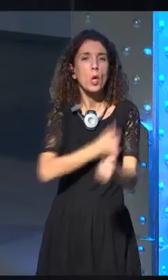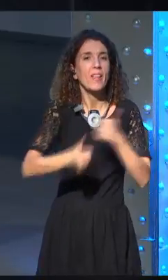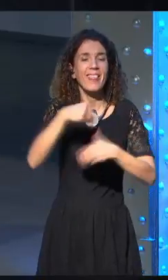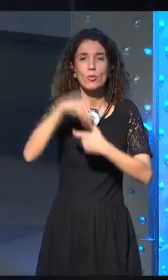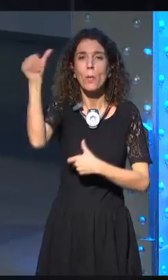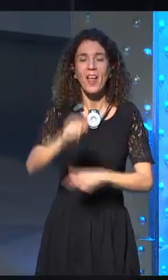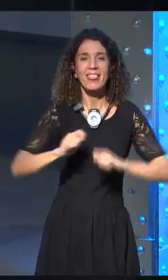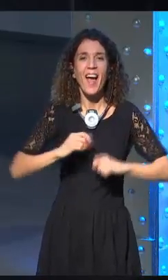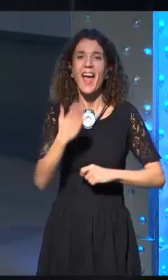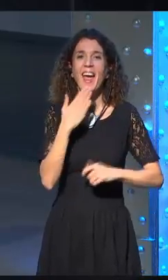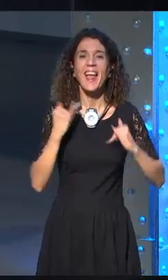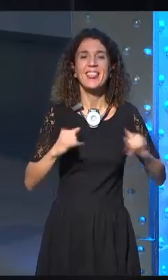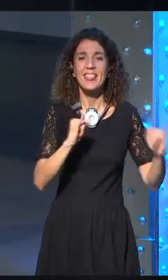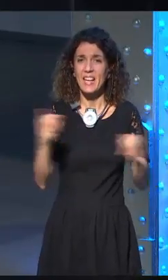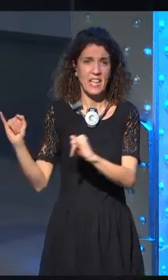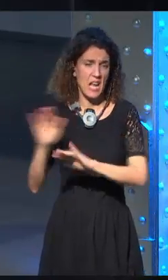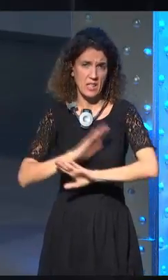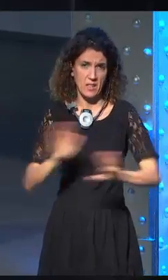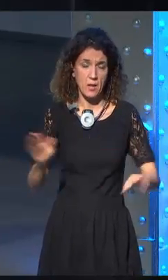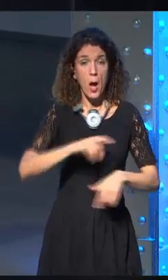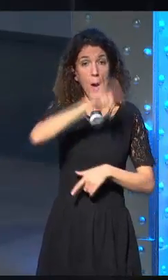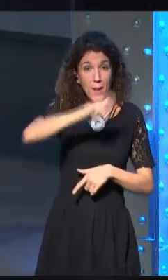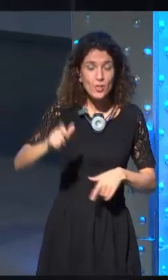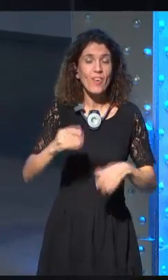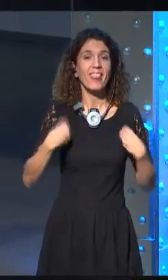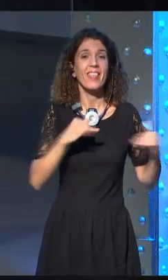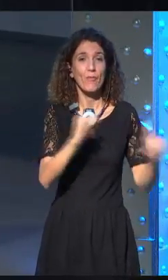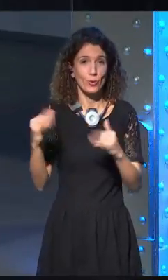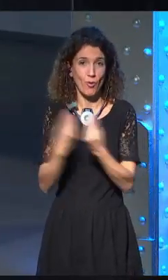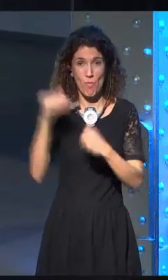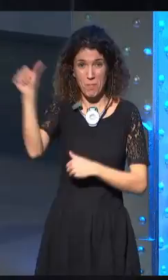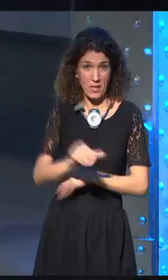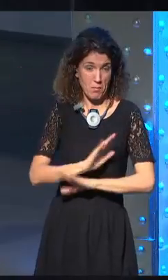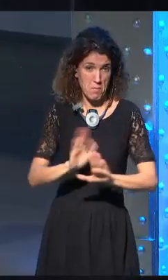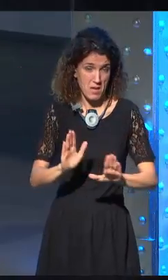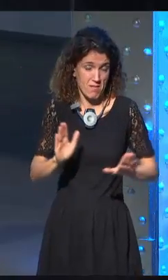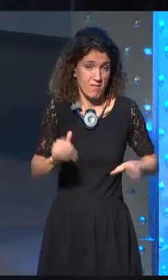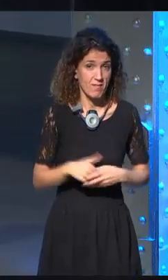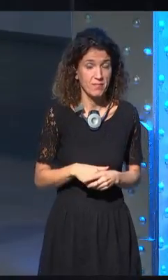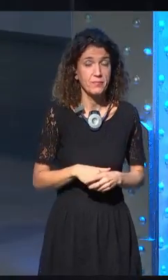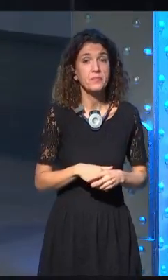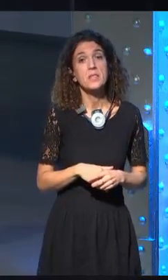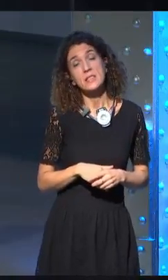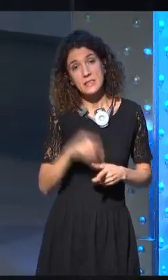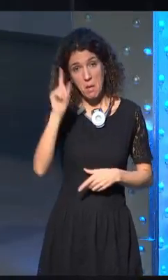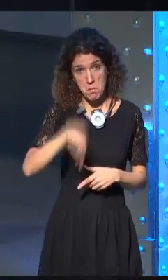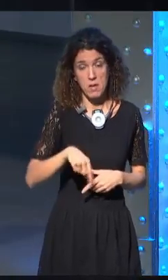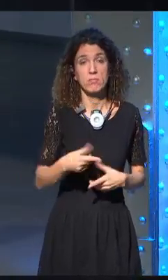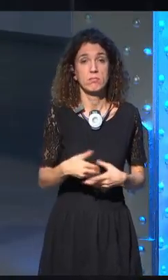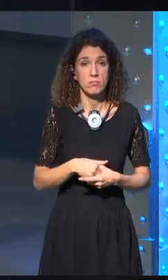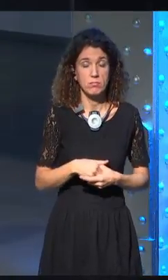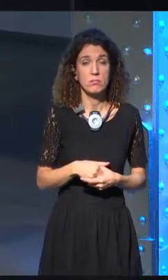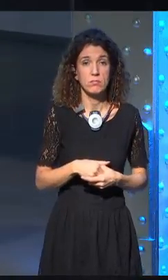to entertain people. They want people to be entertained. And, you know, being physically,